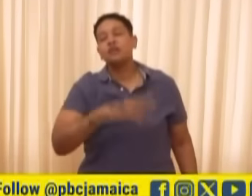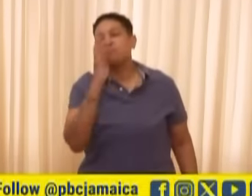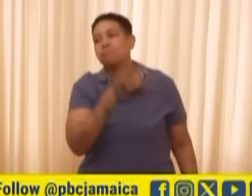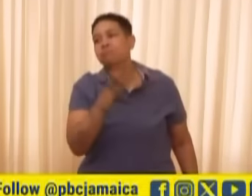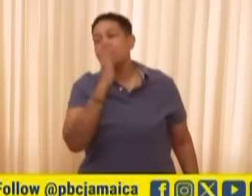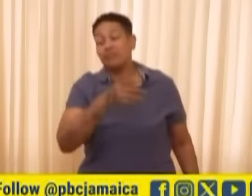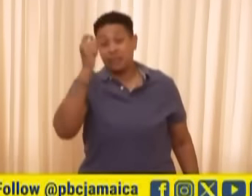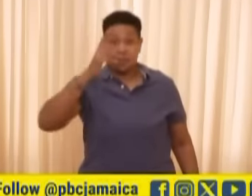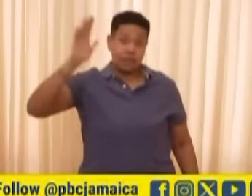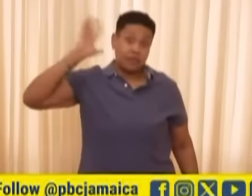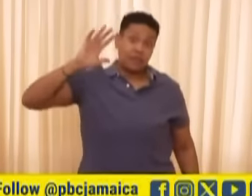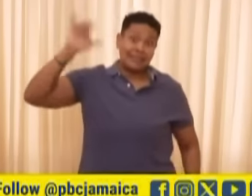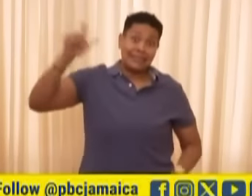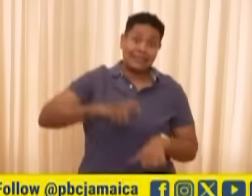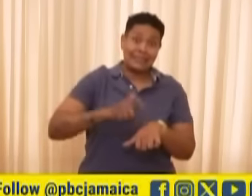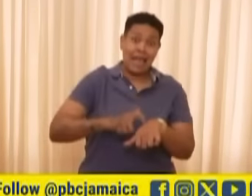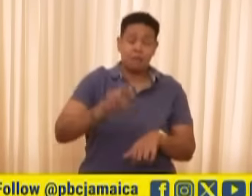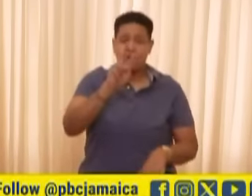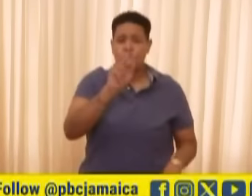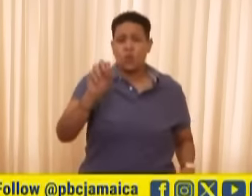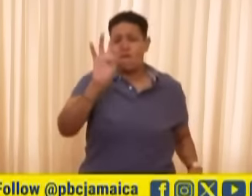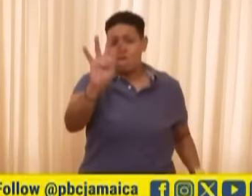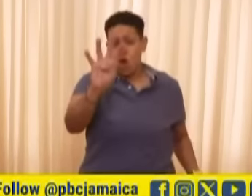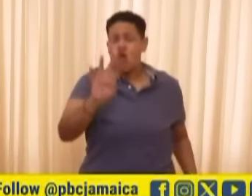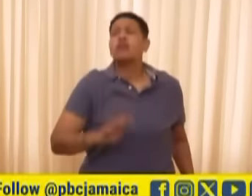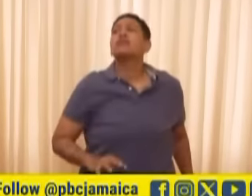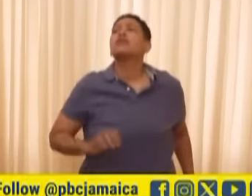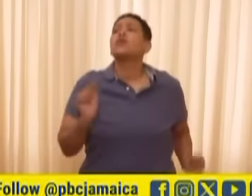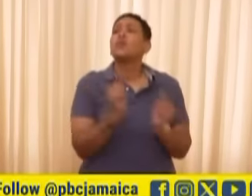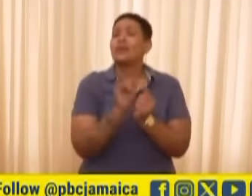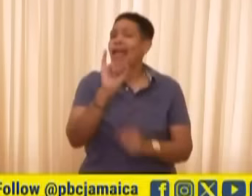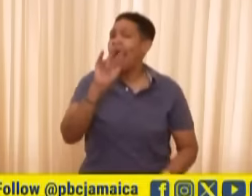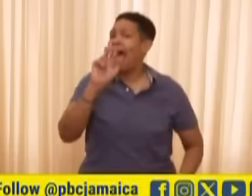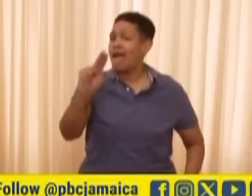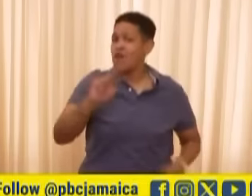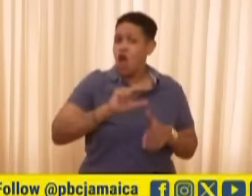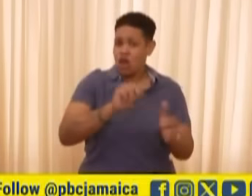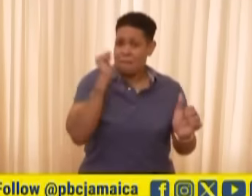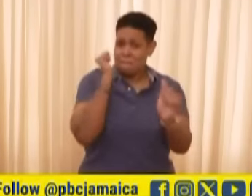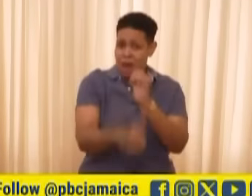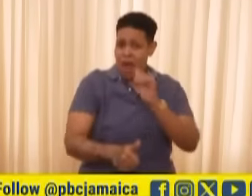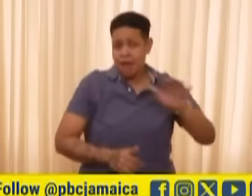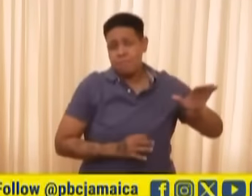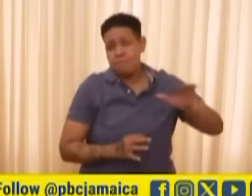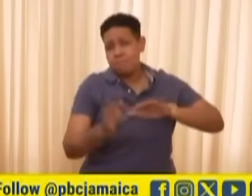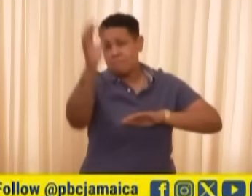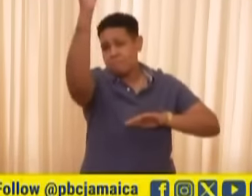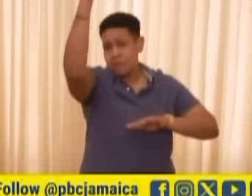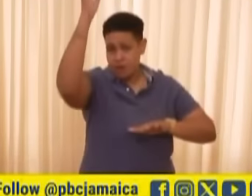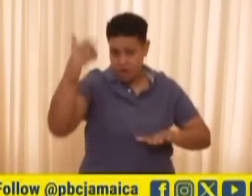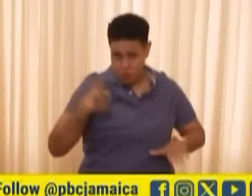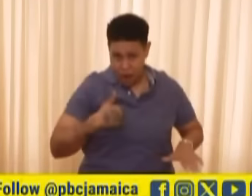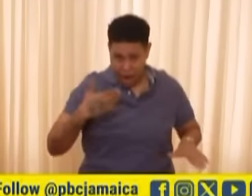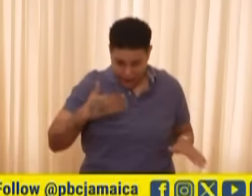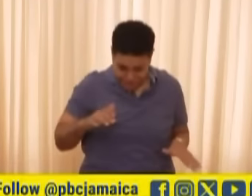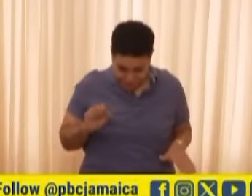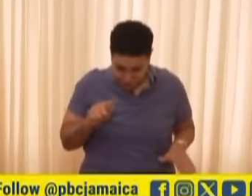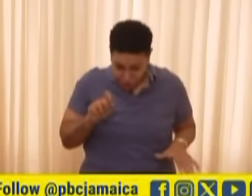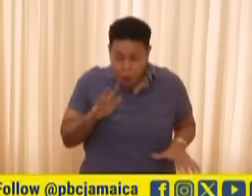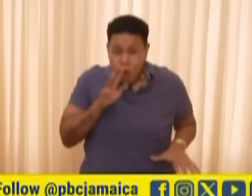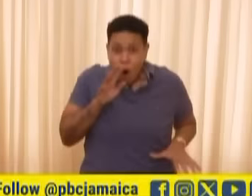that back in the time of, in 2004, with Hurricane Ivan, we had storm surge that